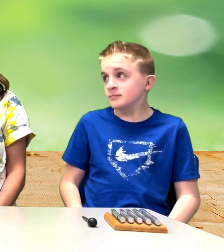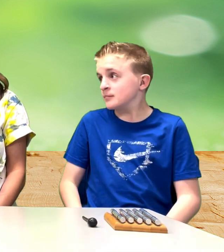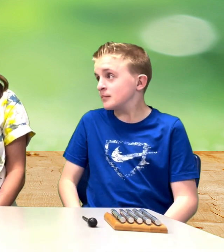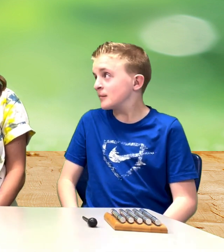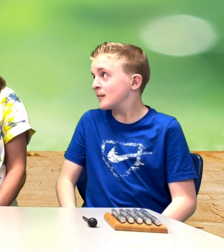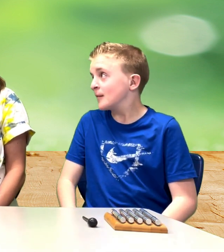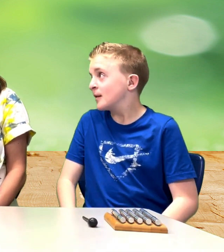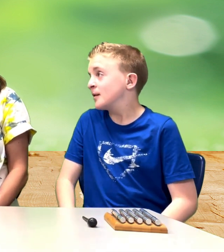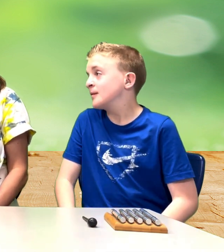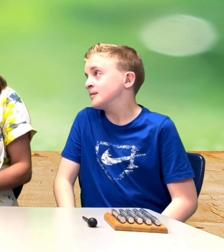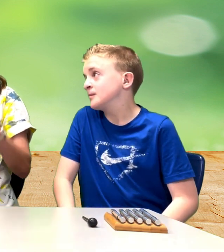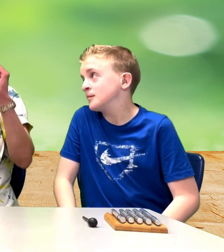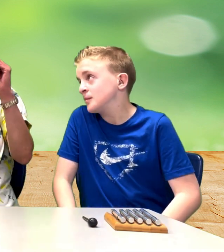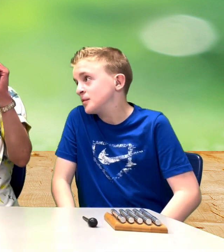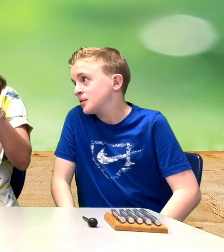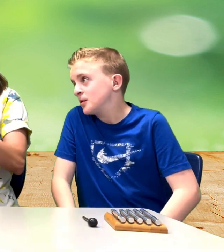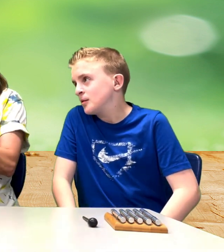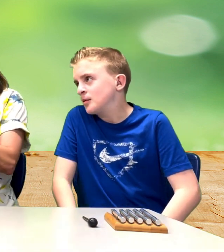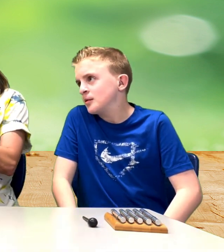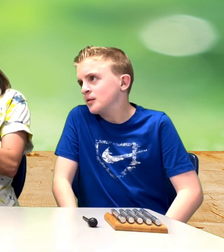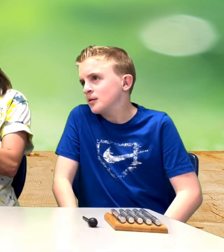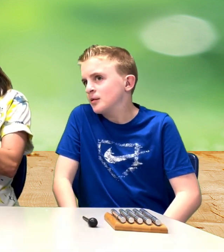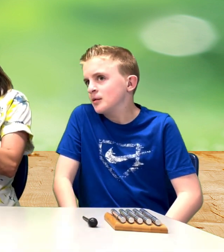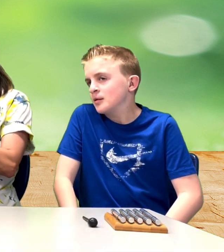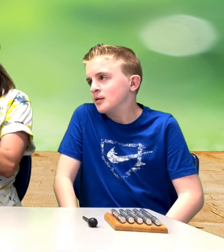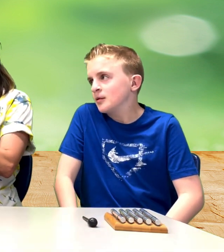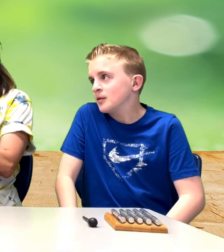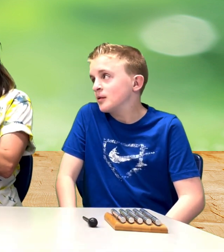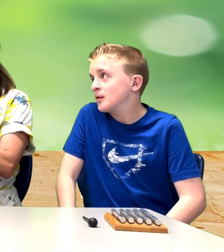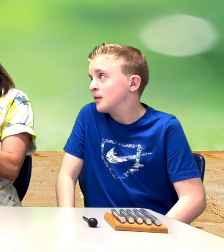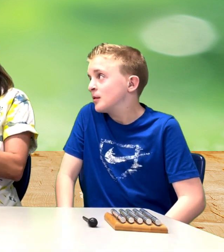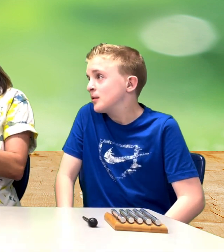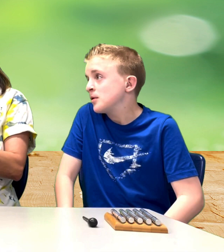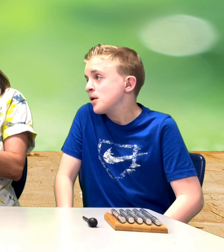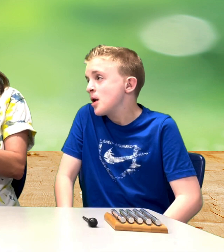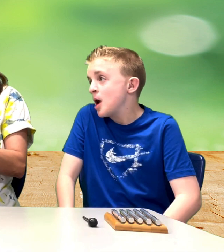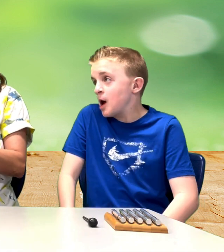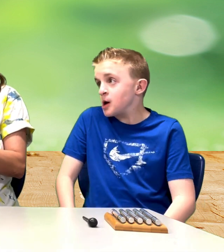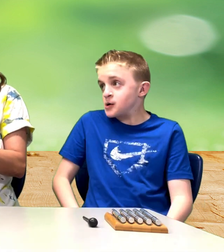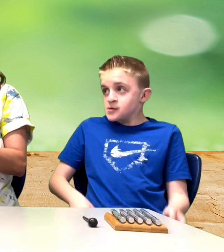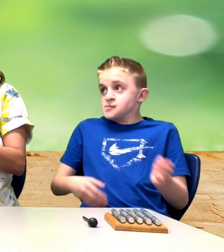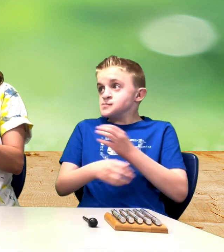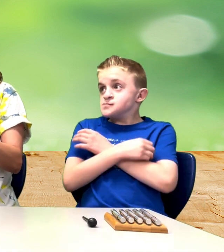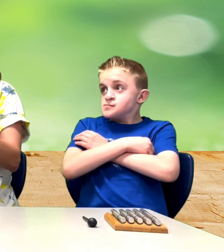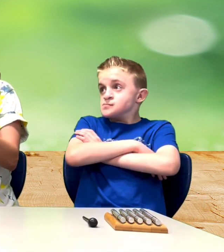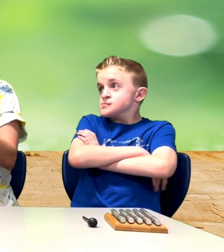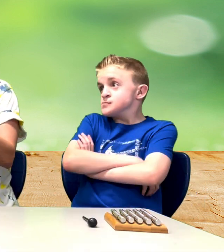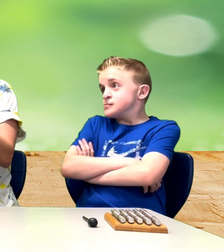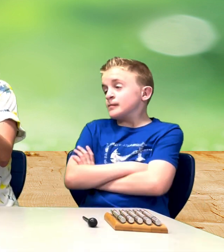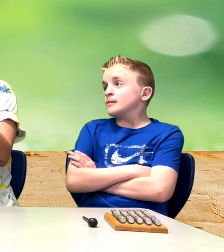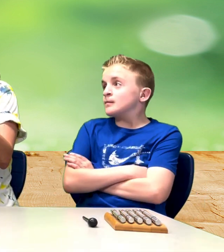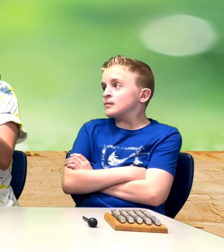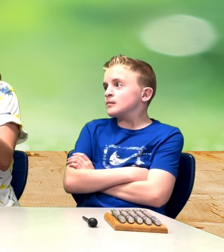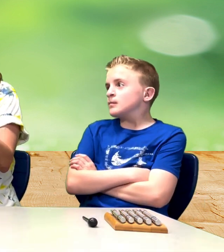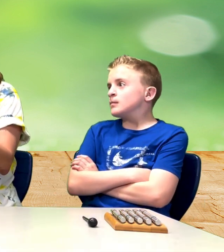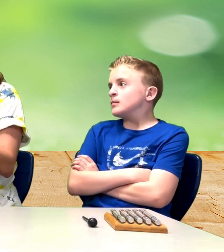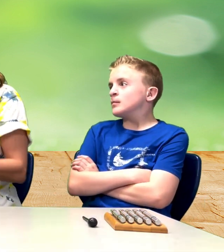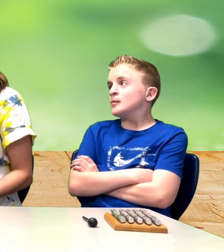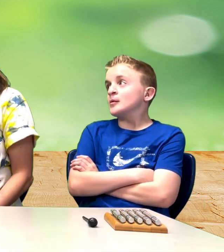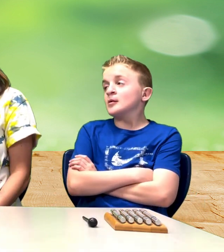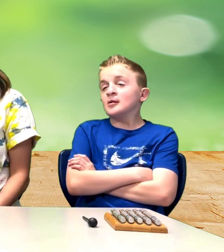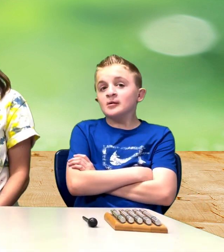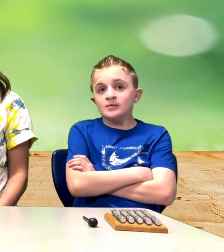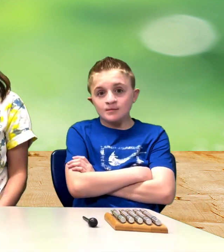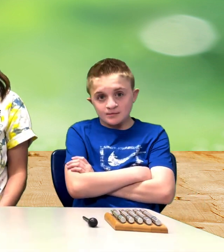No, actually not. Previously, I taught at a high school, and that was 10th, 11th, and 12th